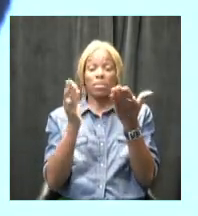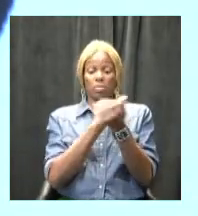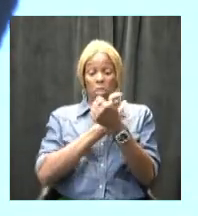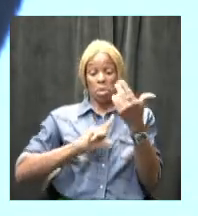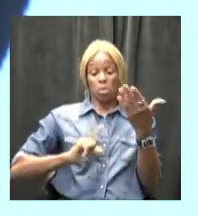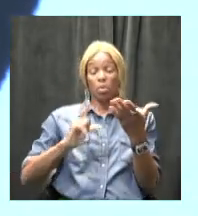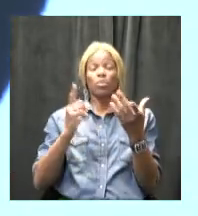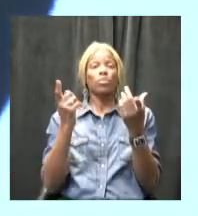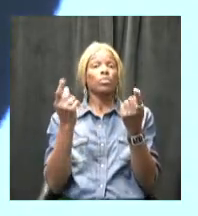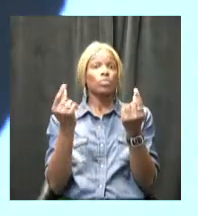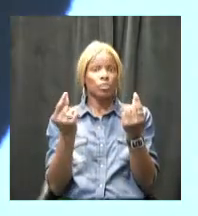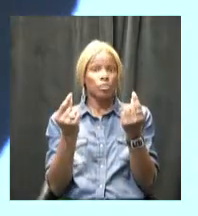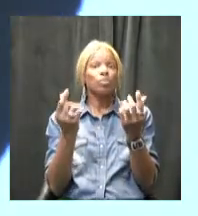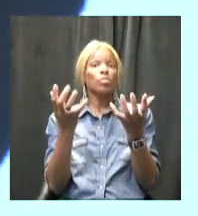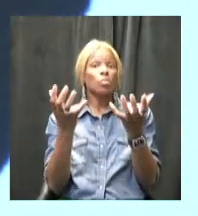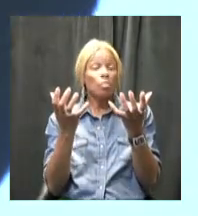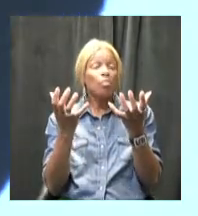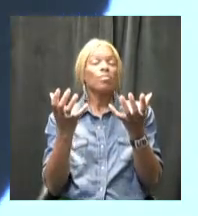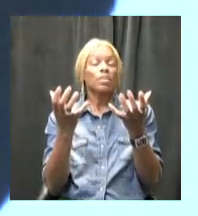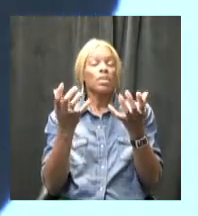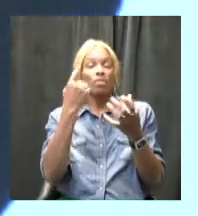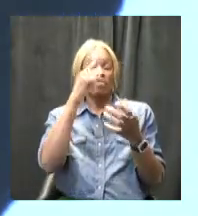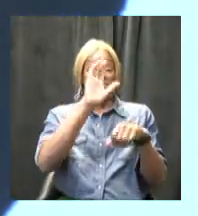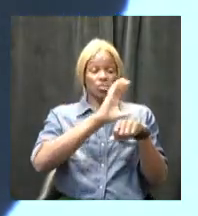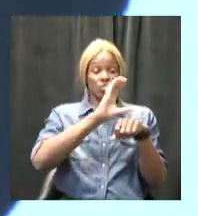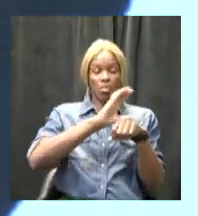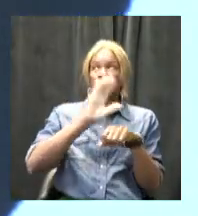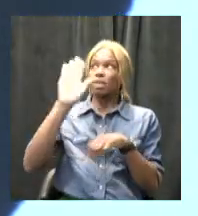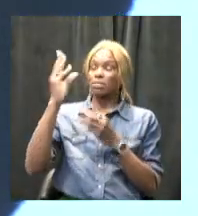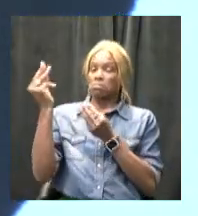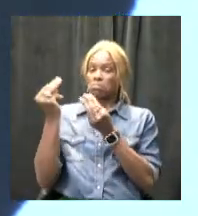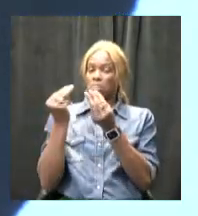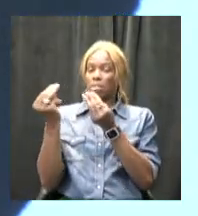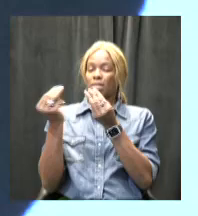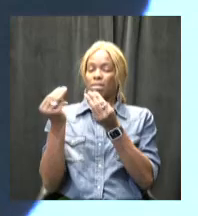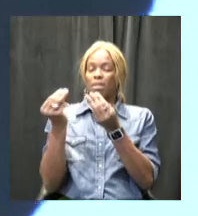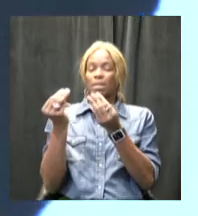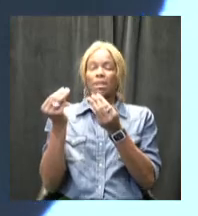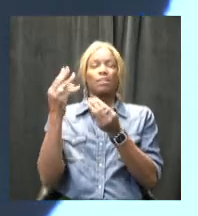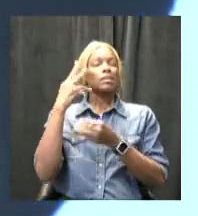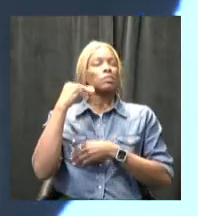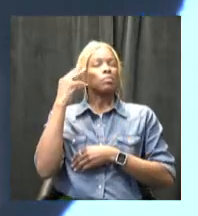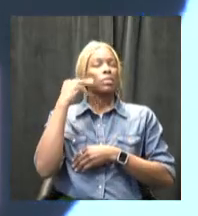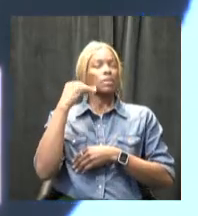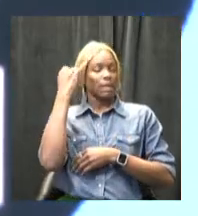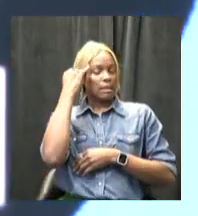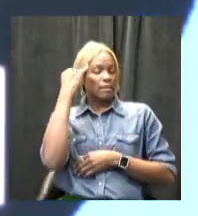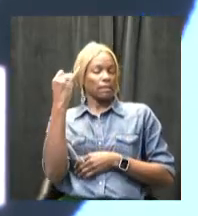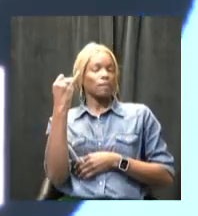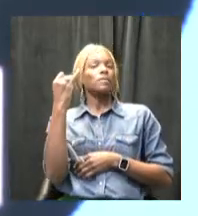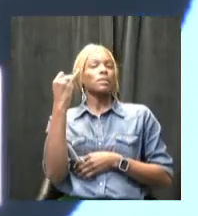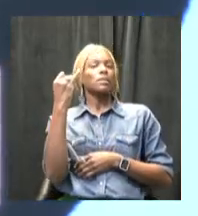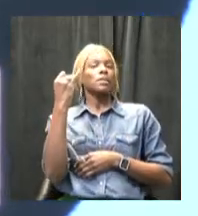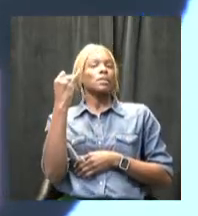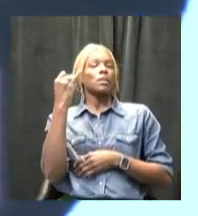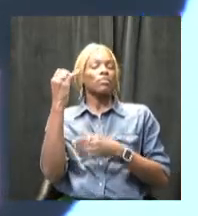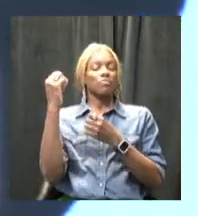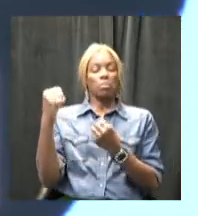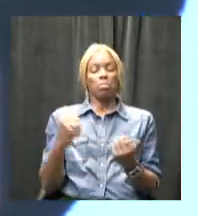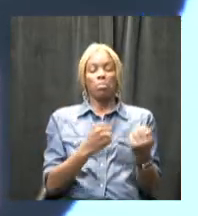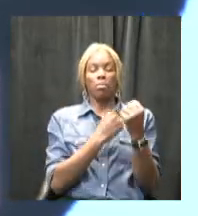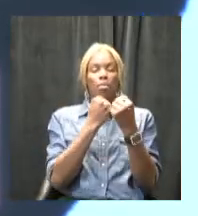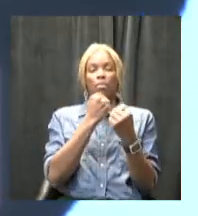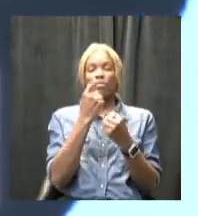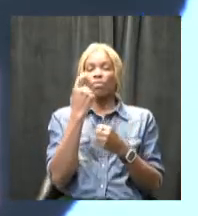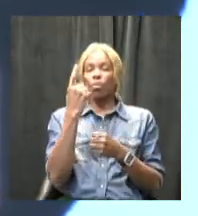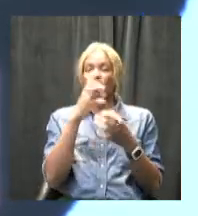your life and through our church and for his mission is found in this incredible ideal of unity, the power of one.